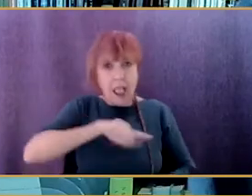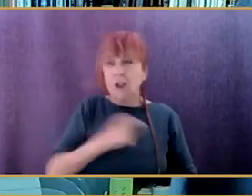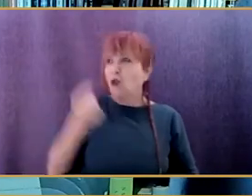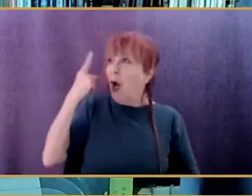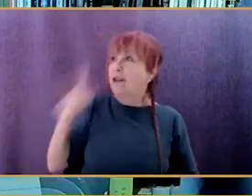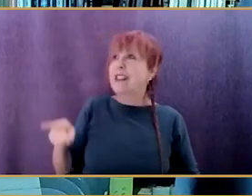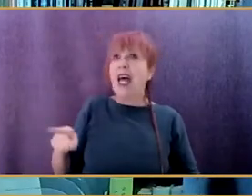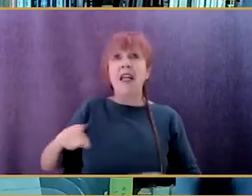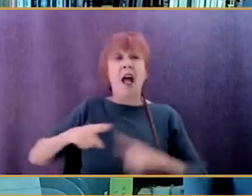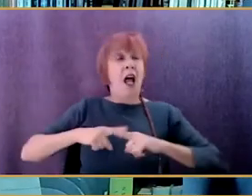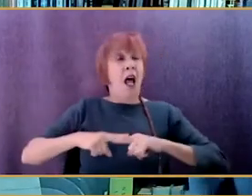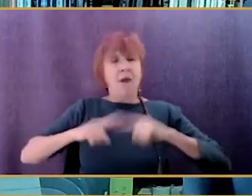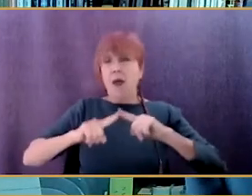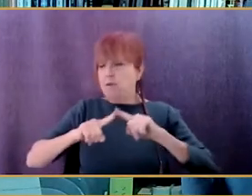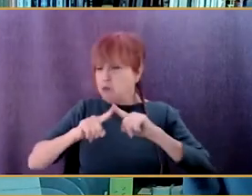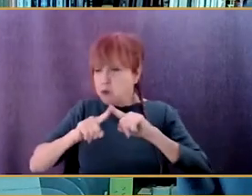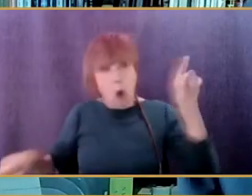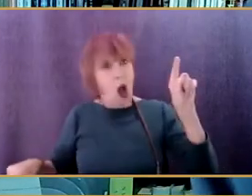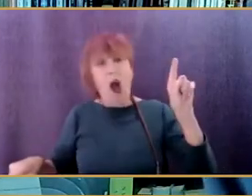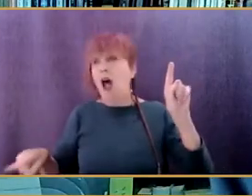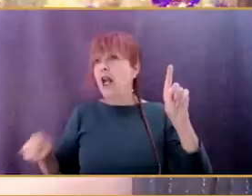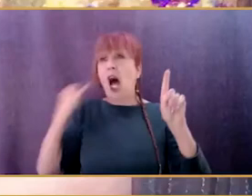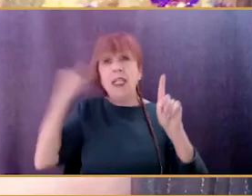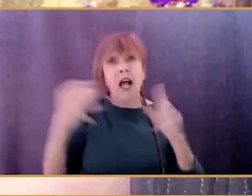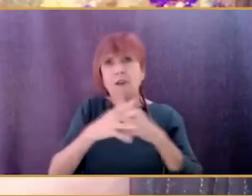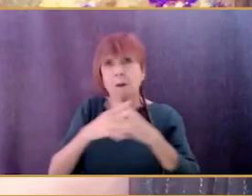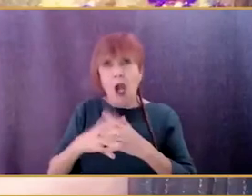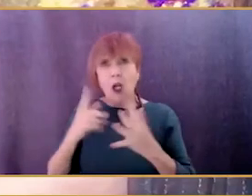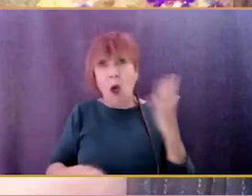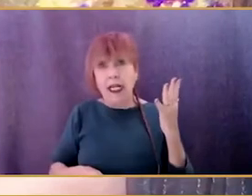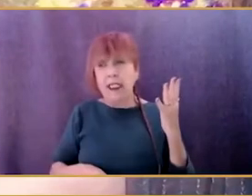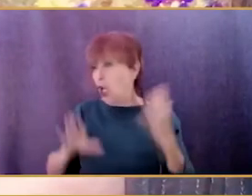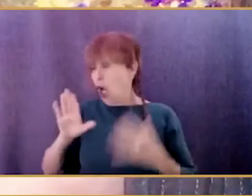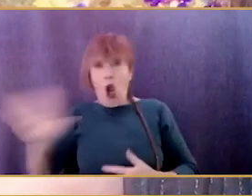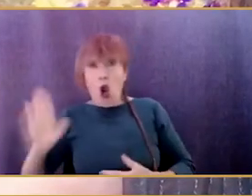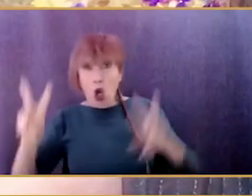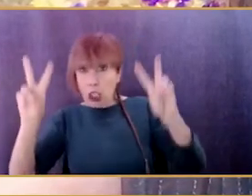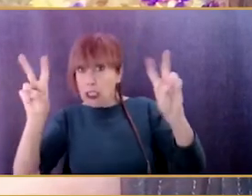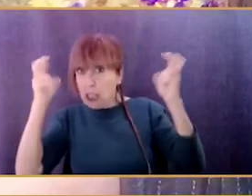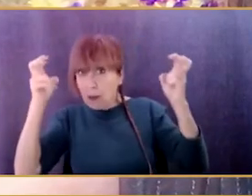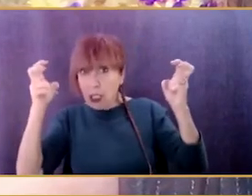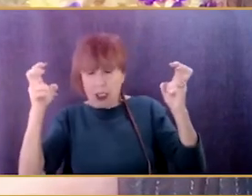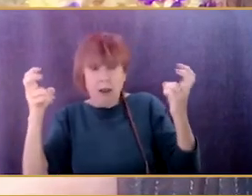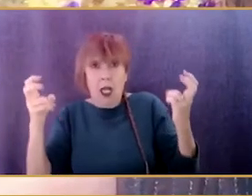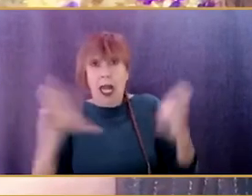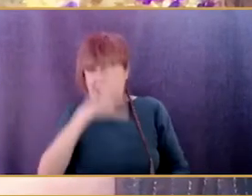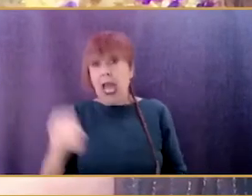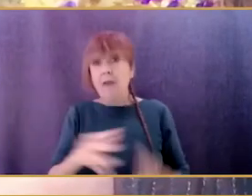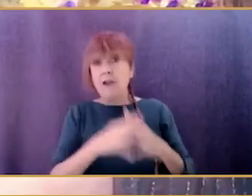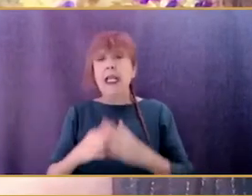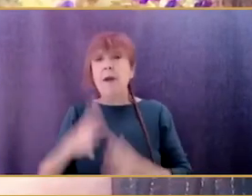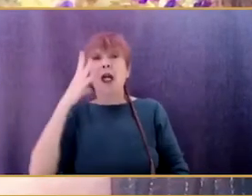rich And varied and complex idea of what America is Patricia Smith's subject is the